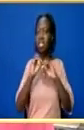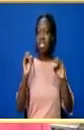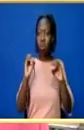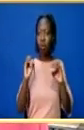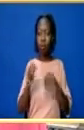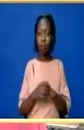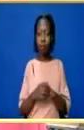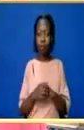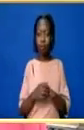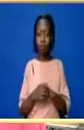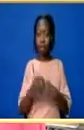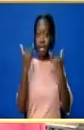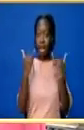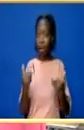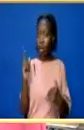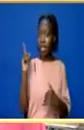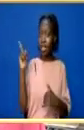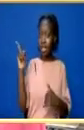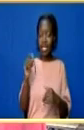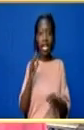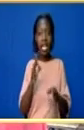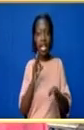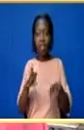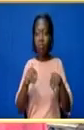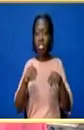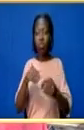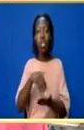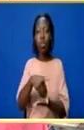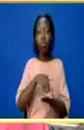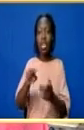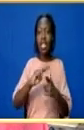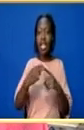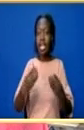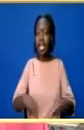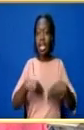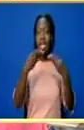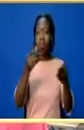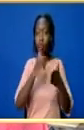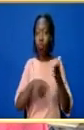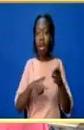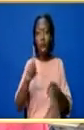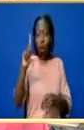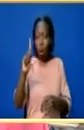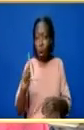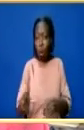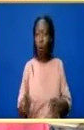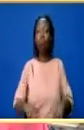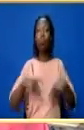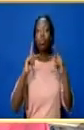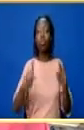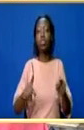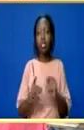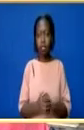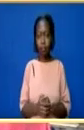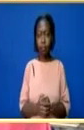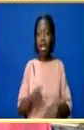low yields. The low yields. The low yields. Yeah. The poor harvests. Mm.